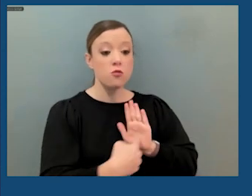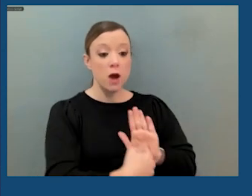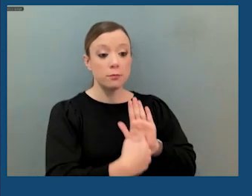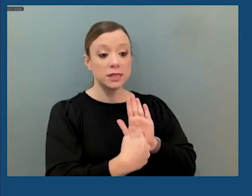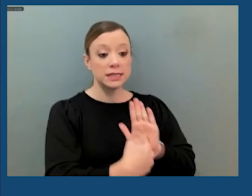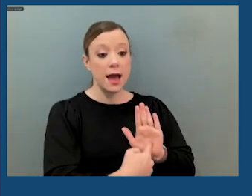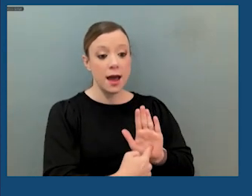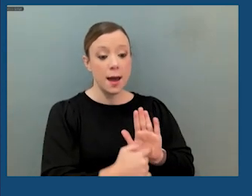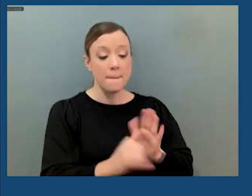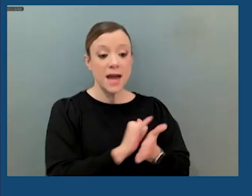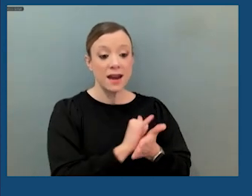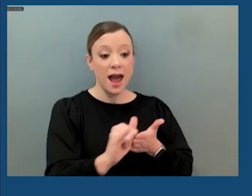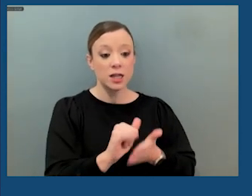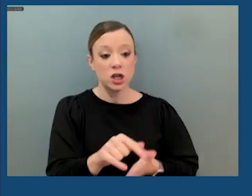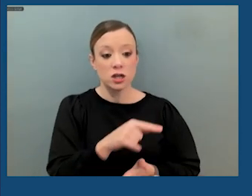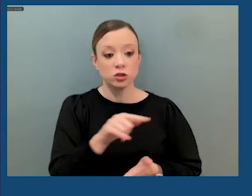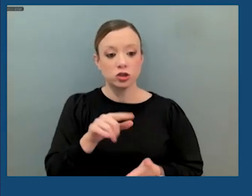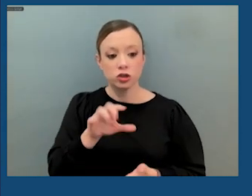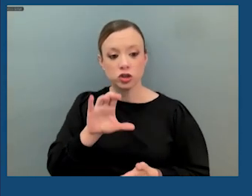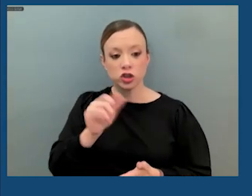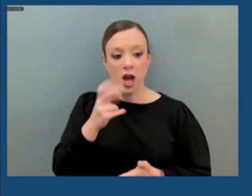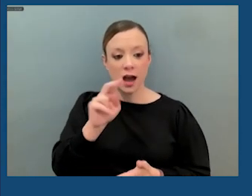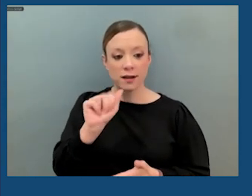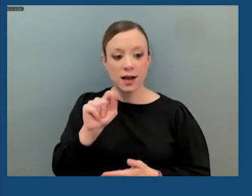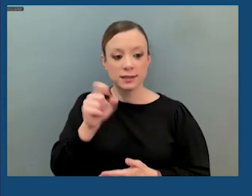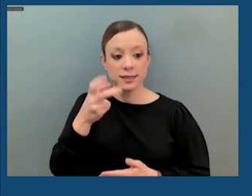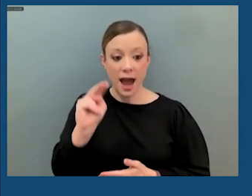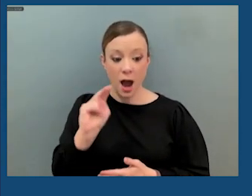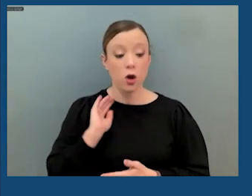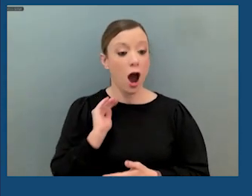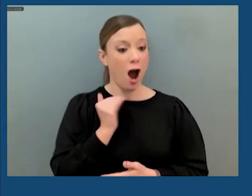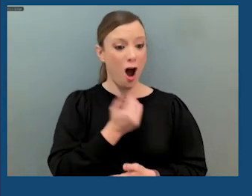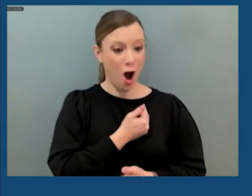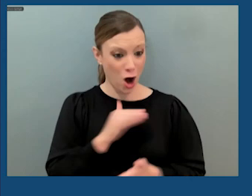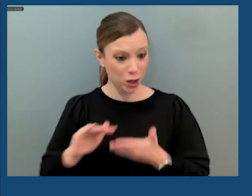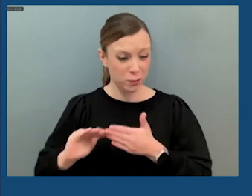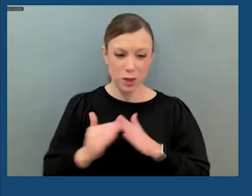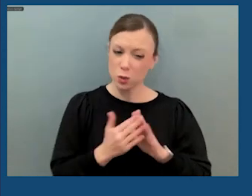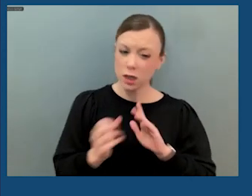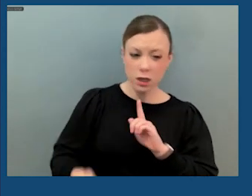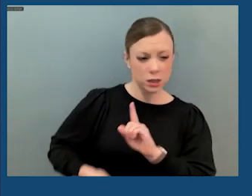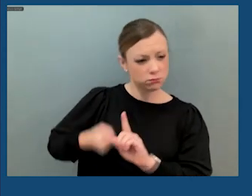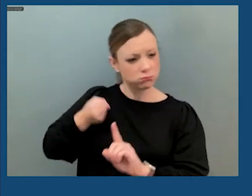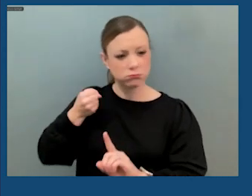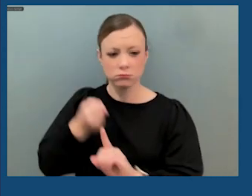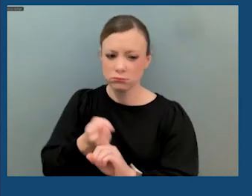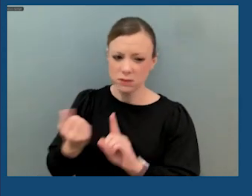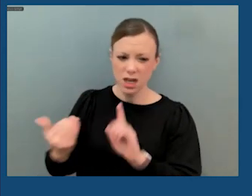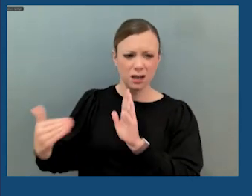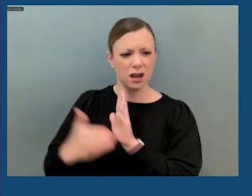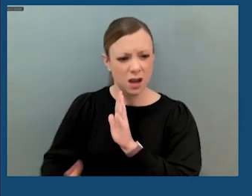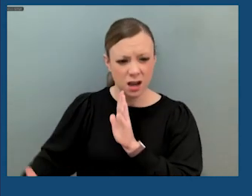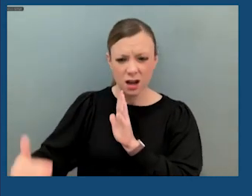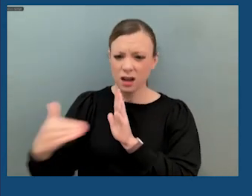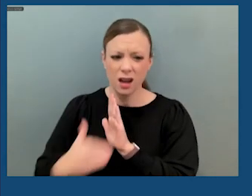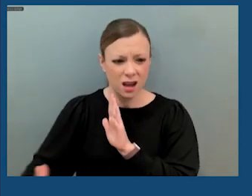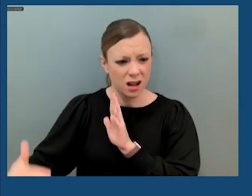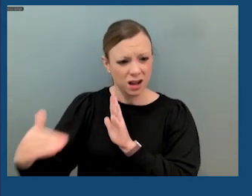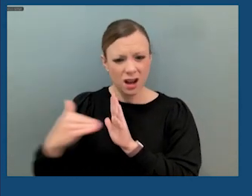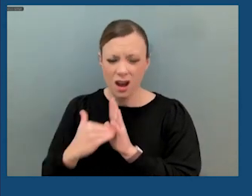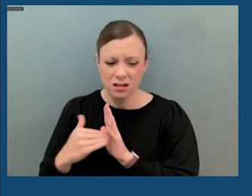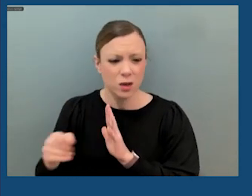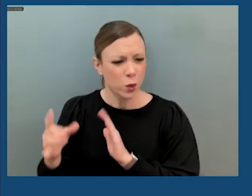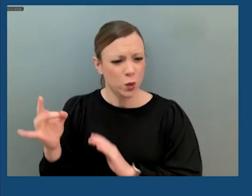our community has been incredibly hard hit over the last several years. It's not an exaggeration to say